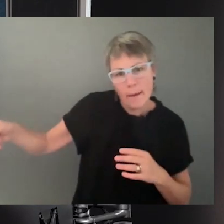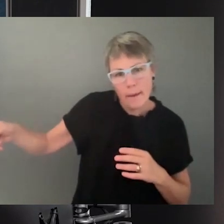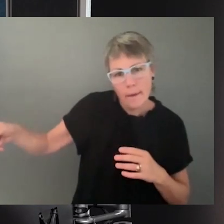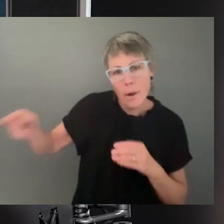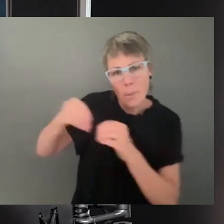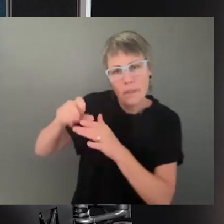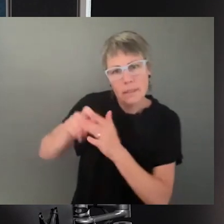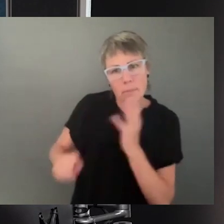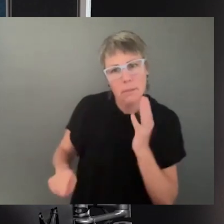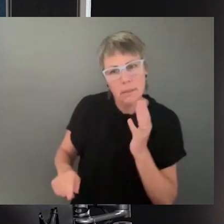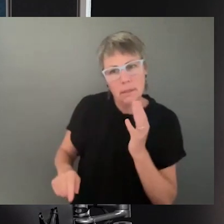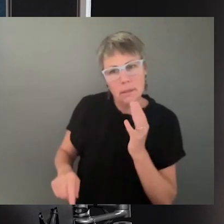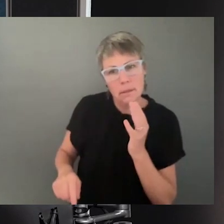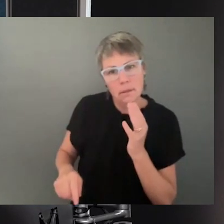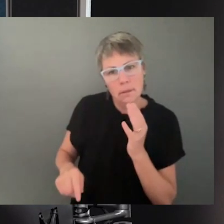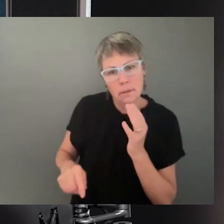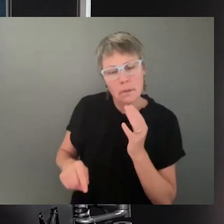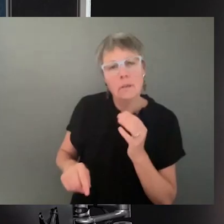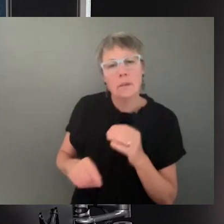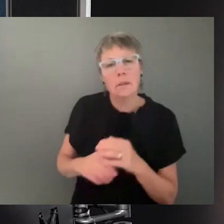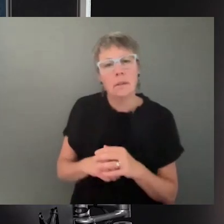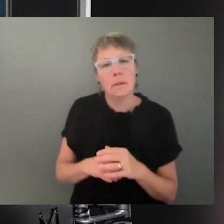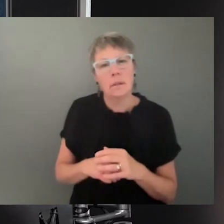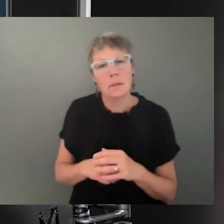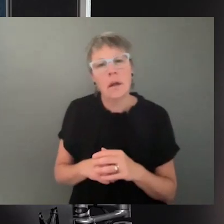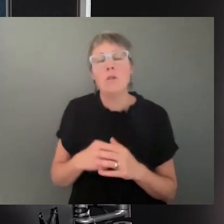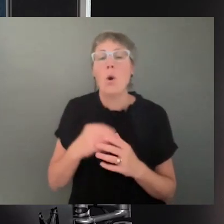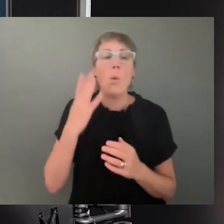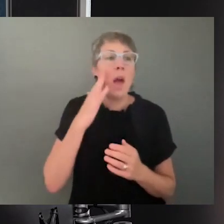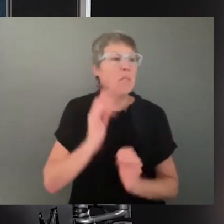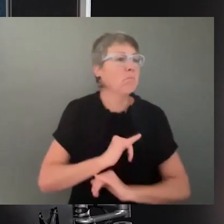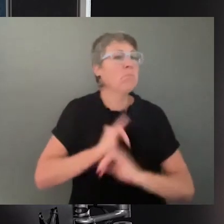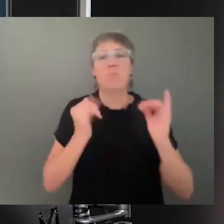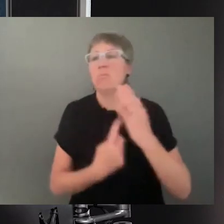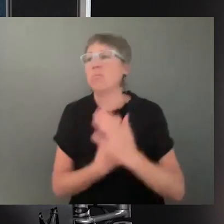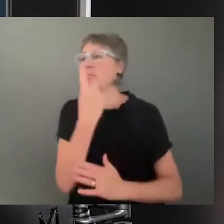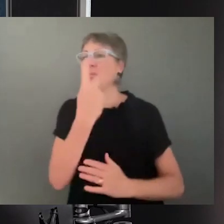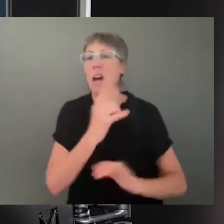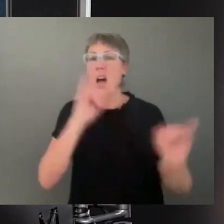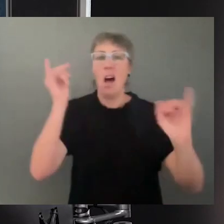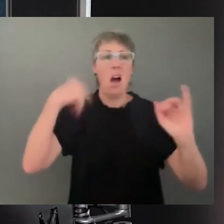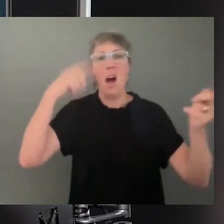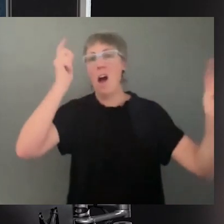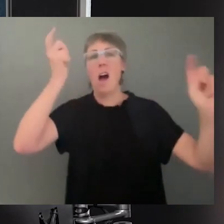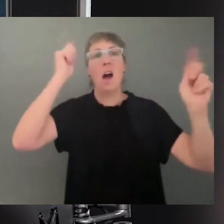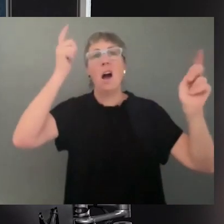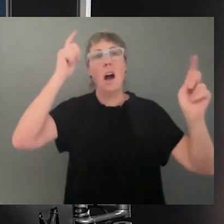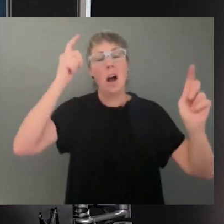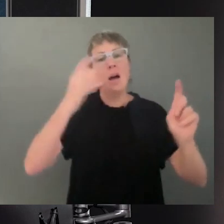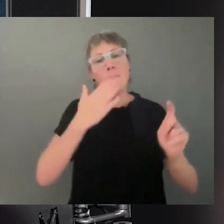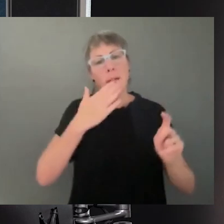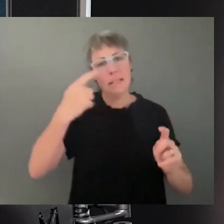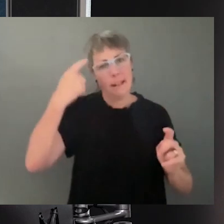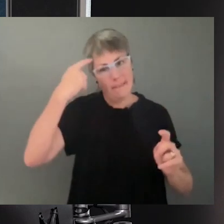quite, concerned with their own safety, and it's really important for us to stop for a moment and think about the people next to